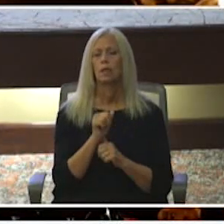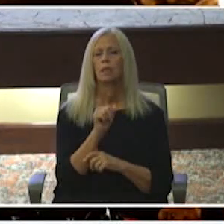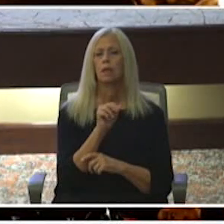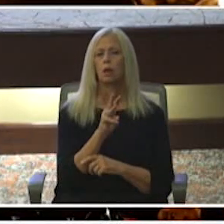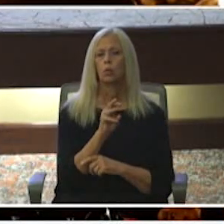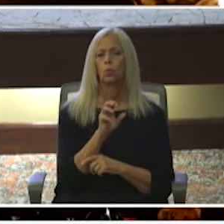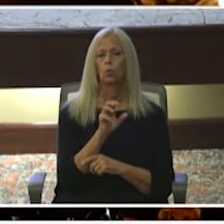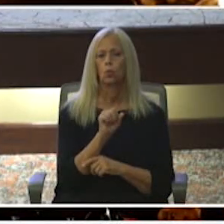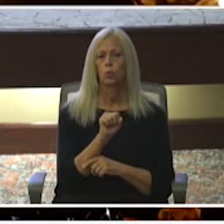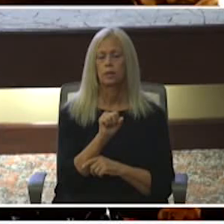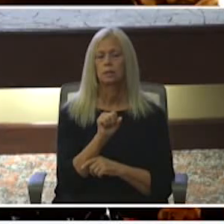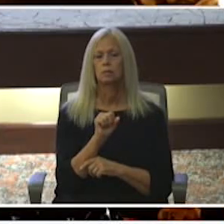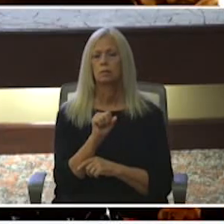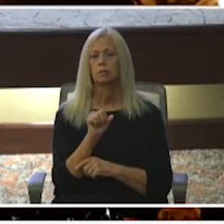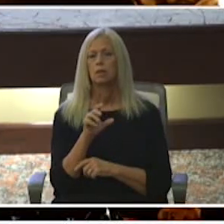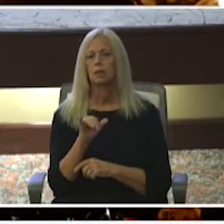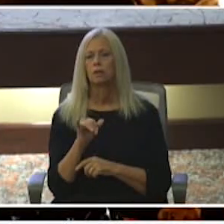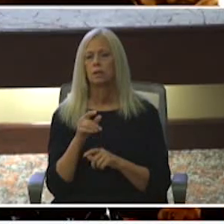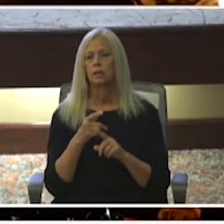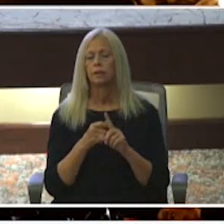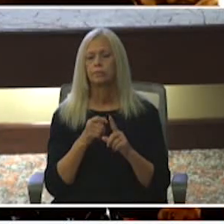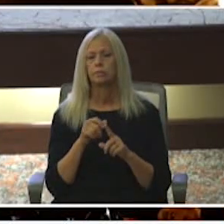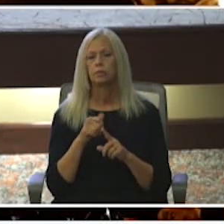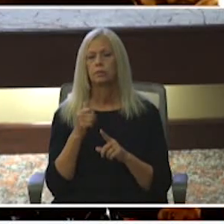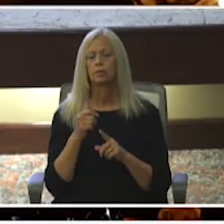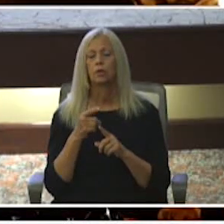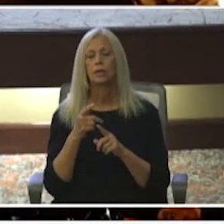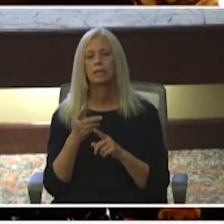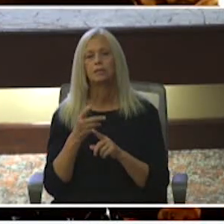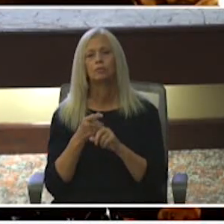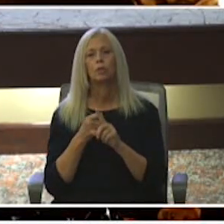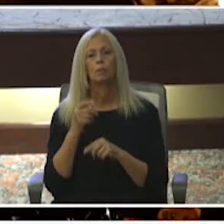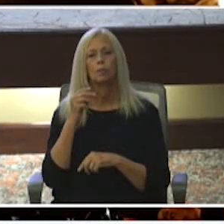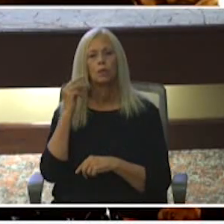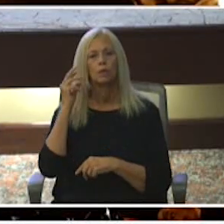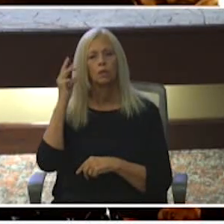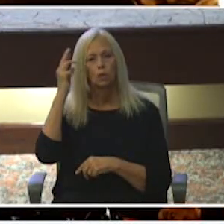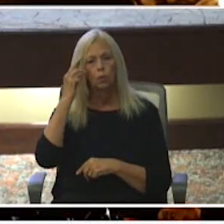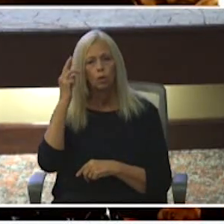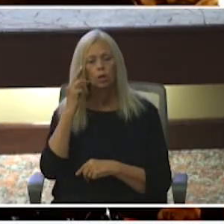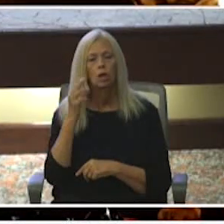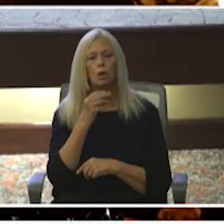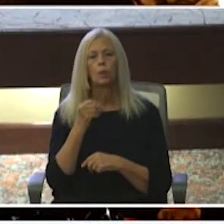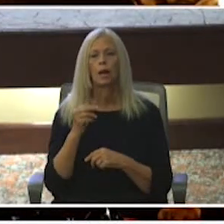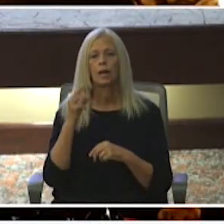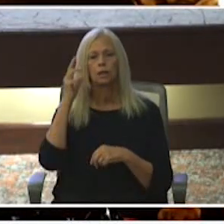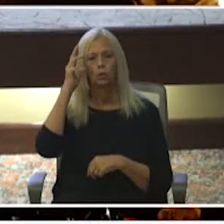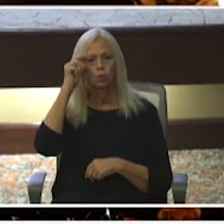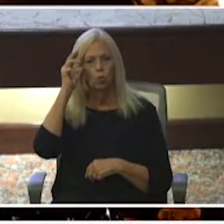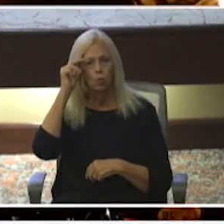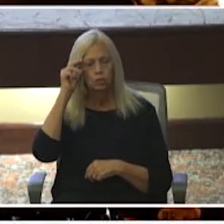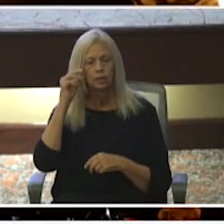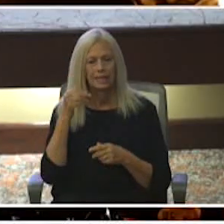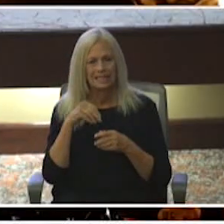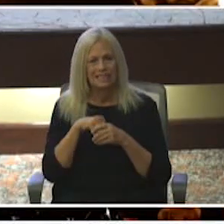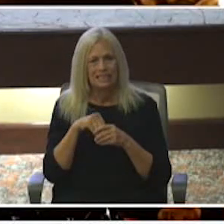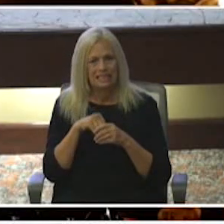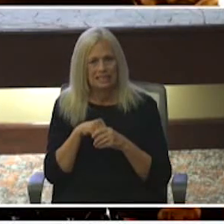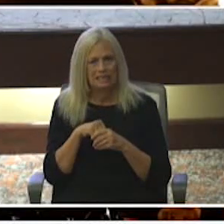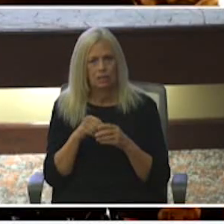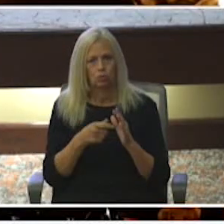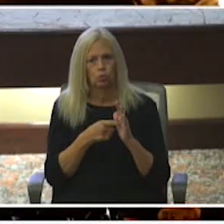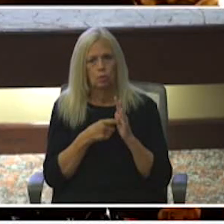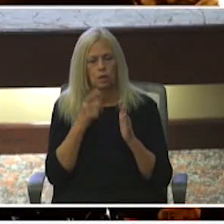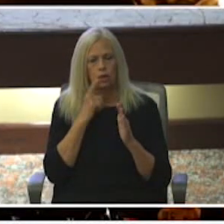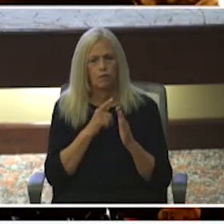Extraco in terms of professional associations like the rodeo and horsing associations and their internal requirements for veterinarians